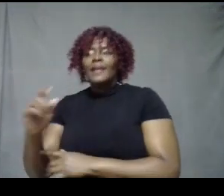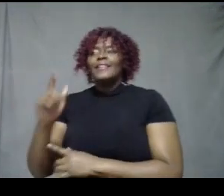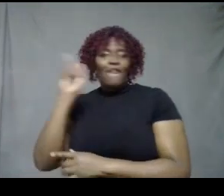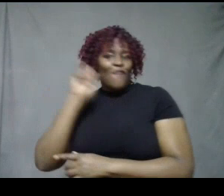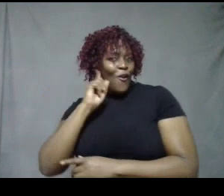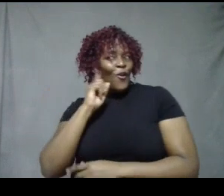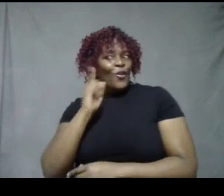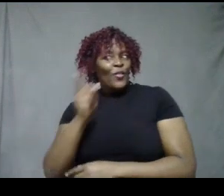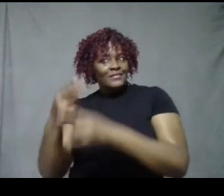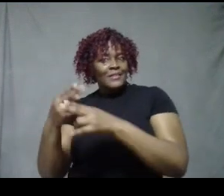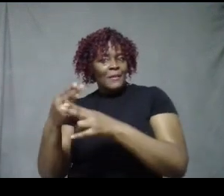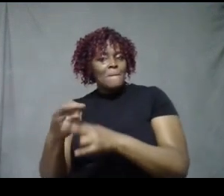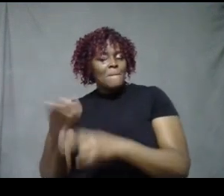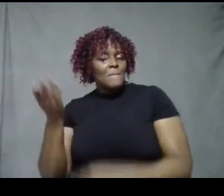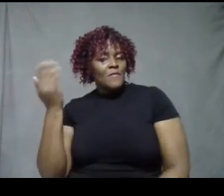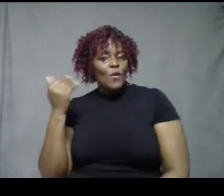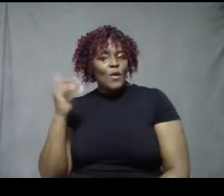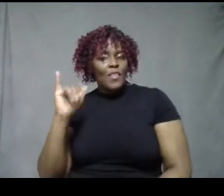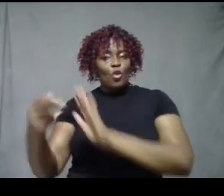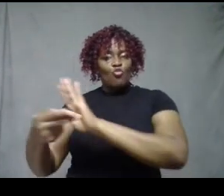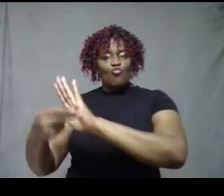I think it's a